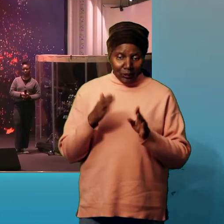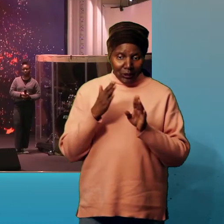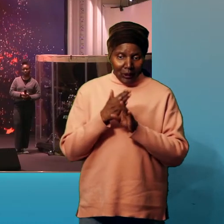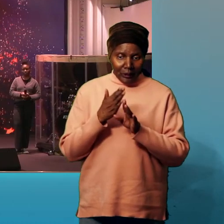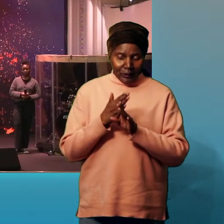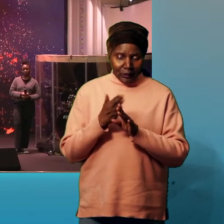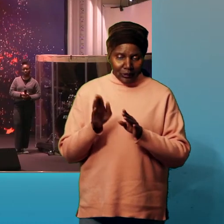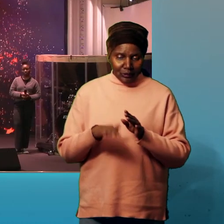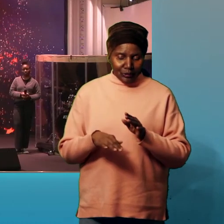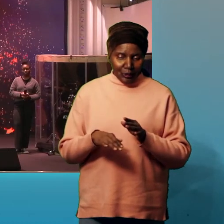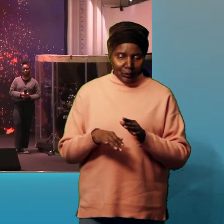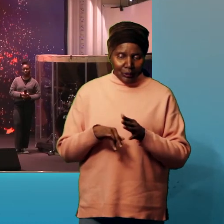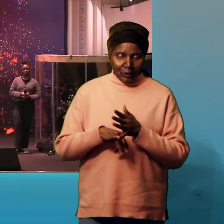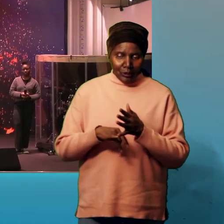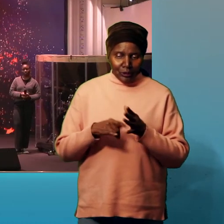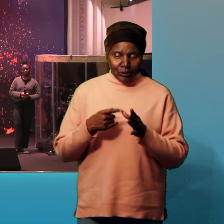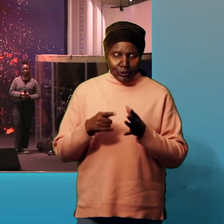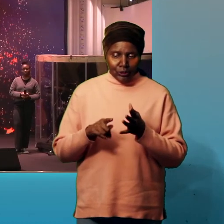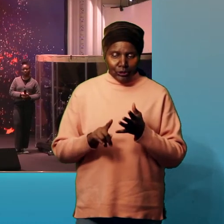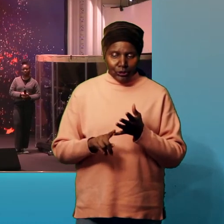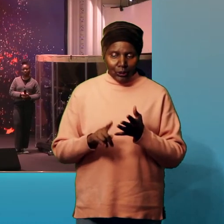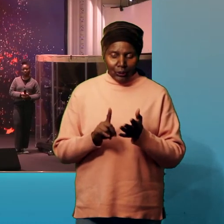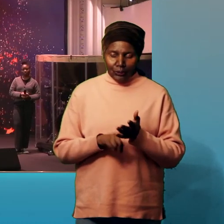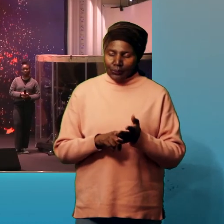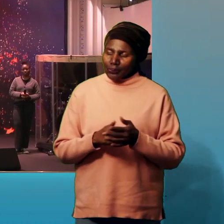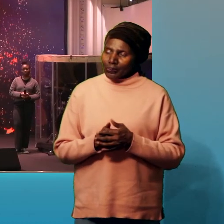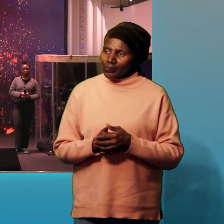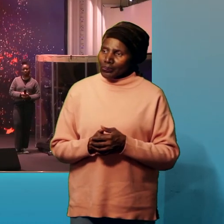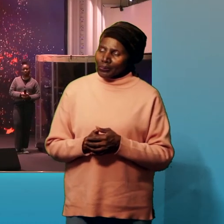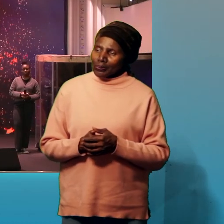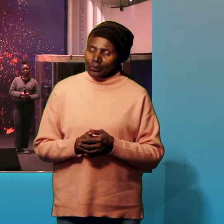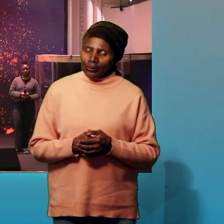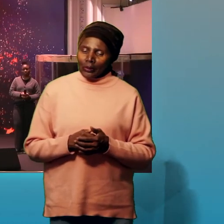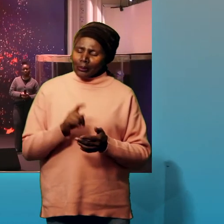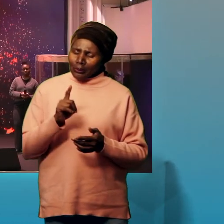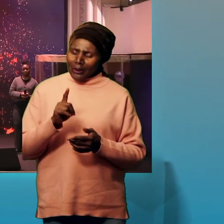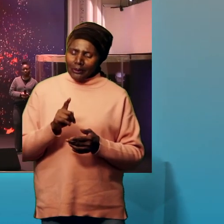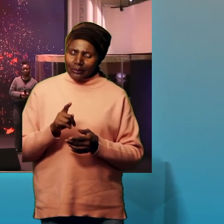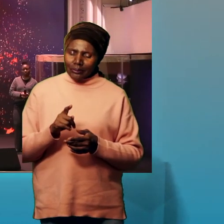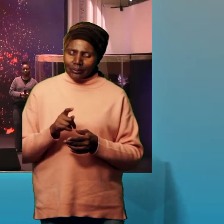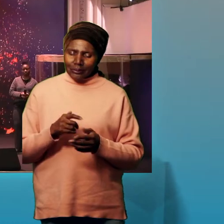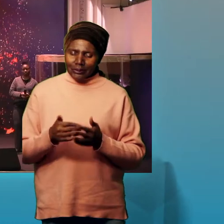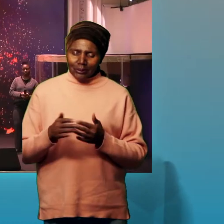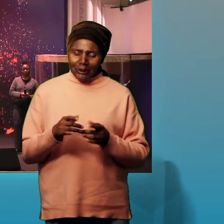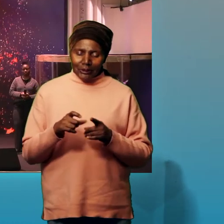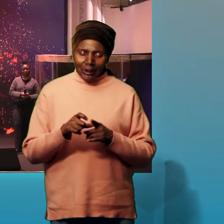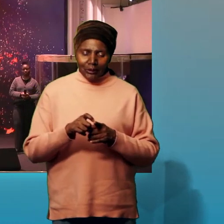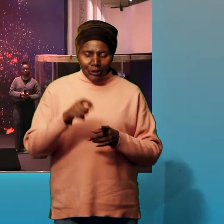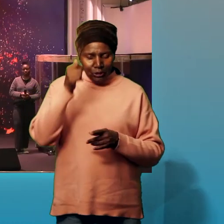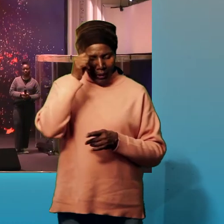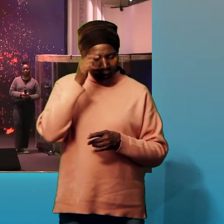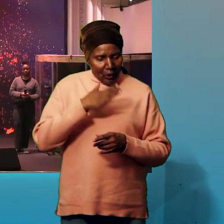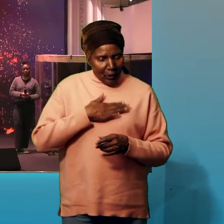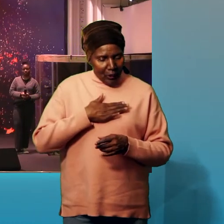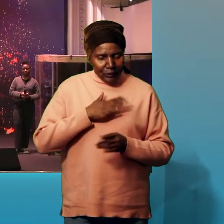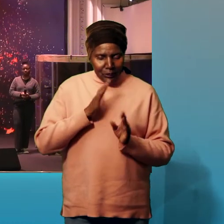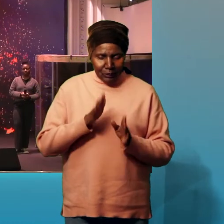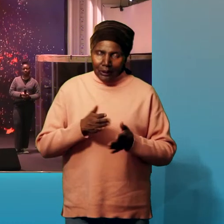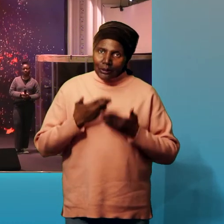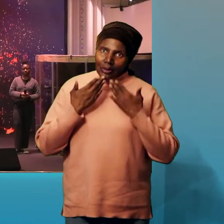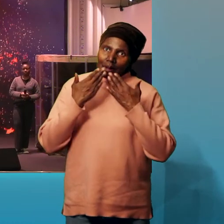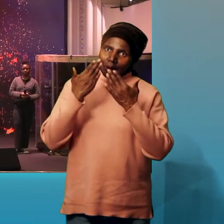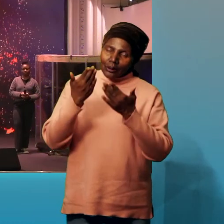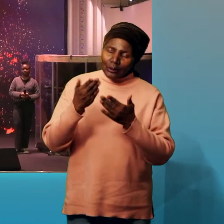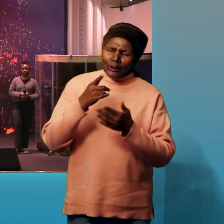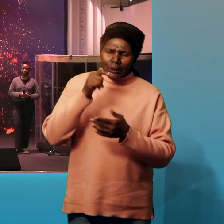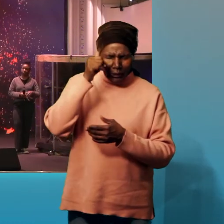midst of his trying circumstances, he knows that his heart needs to give thanks to God. Amen. He knows that God has been good. He's